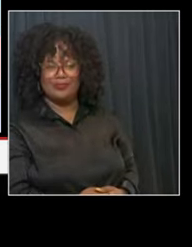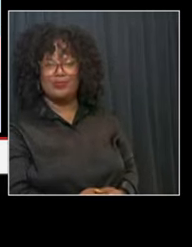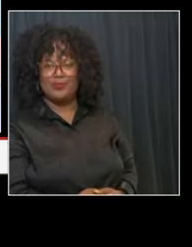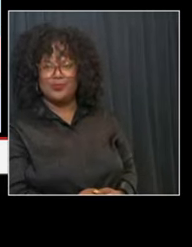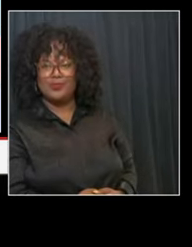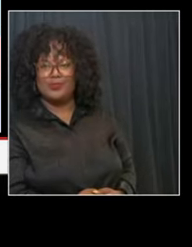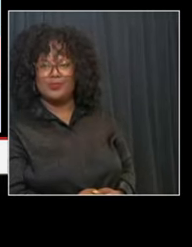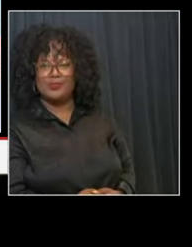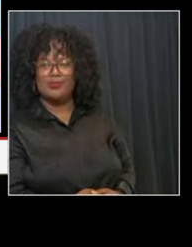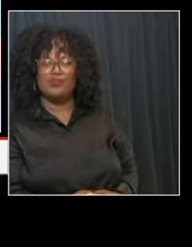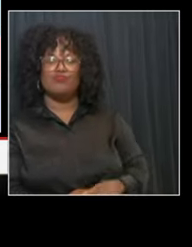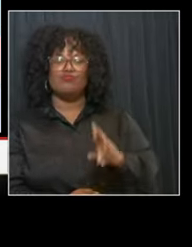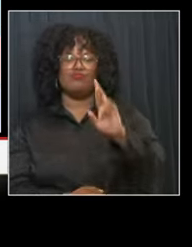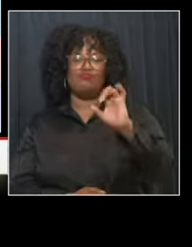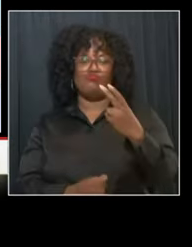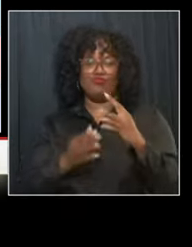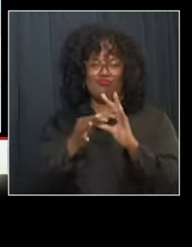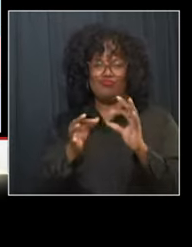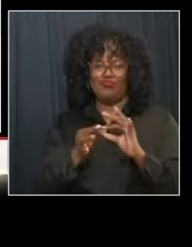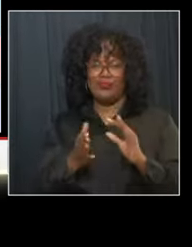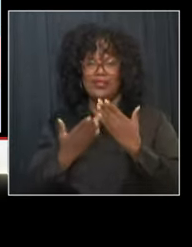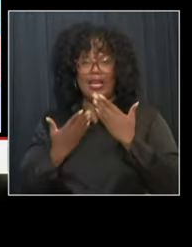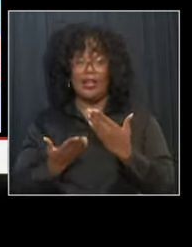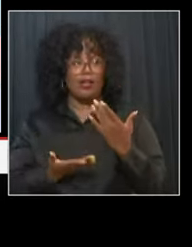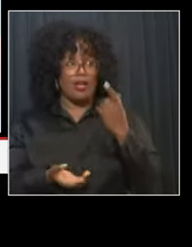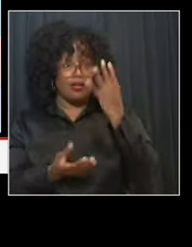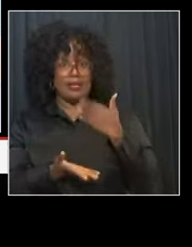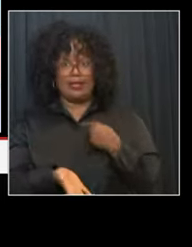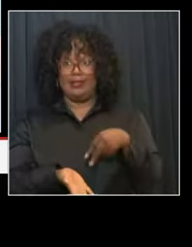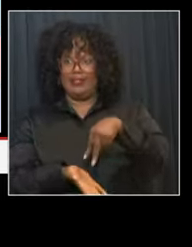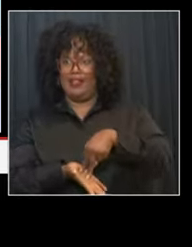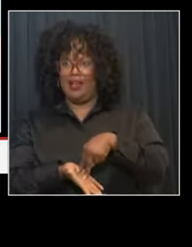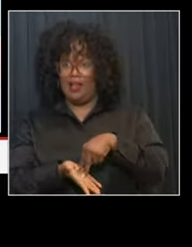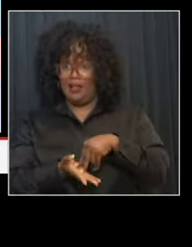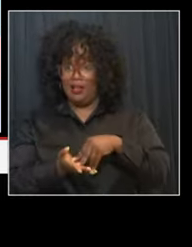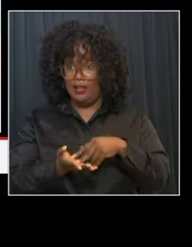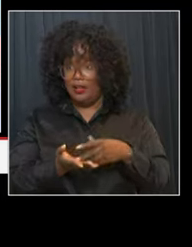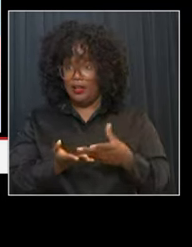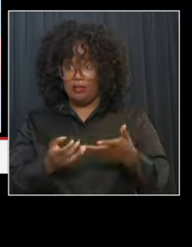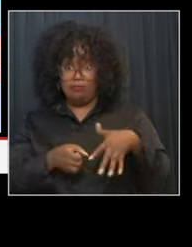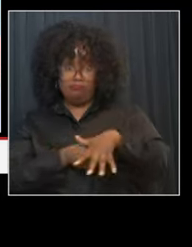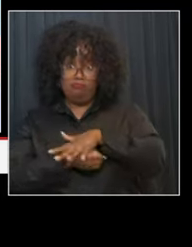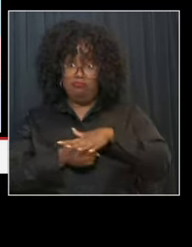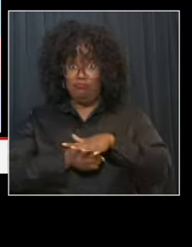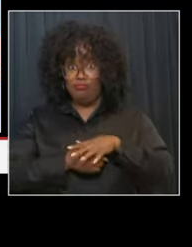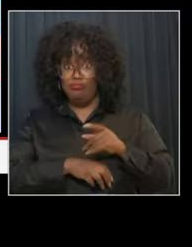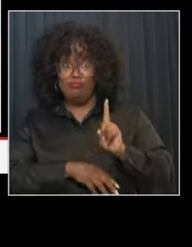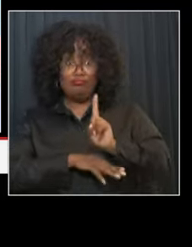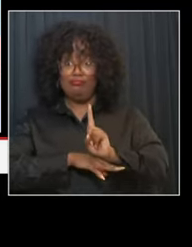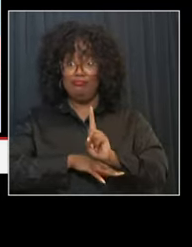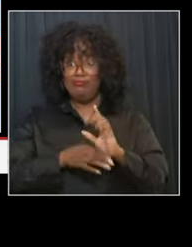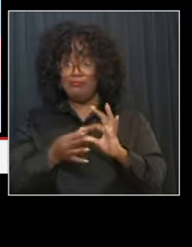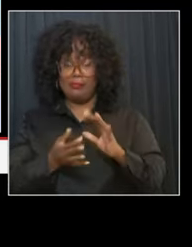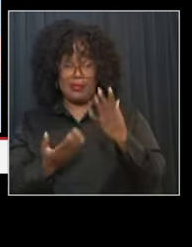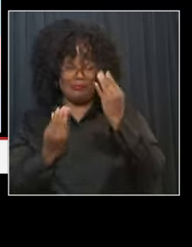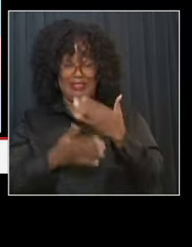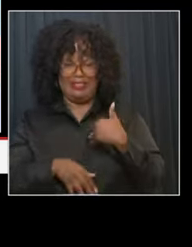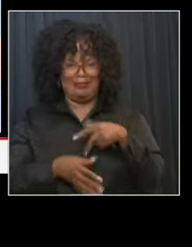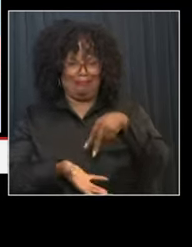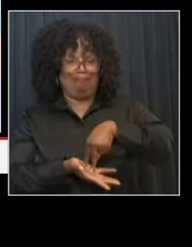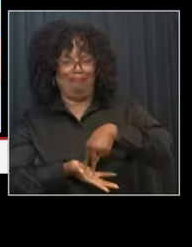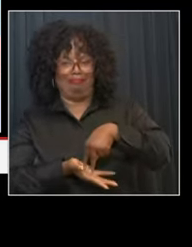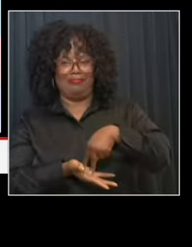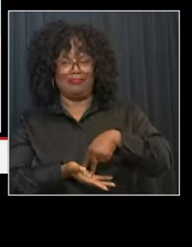We're going to work on expanding this room for next year, so don't worry about it. In any event, in continued support of DC Public